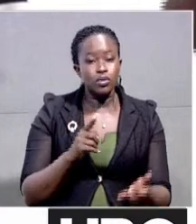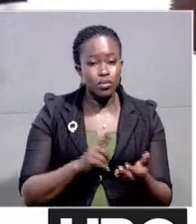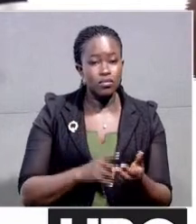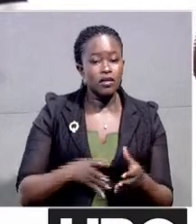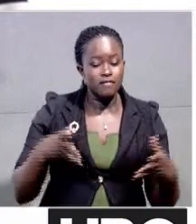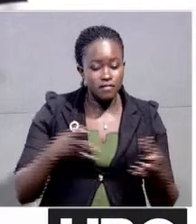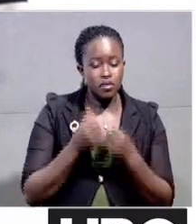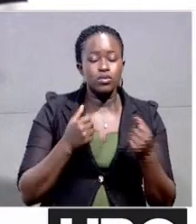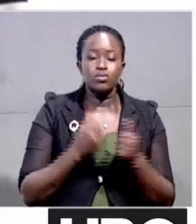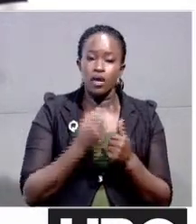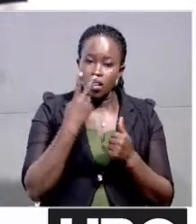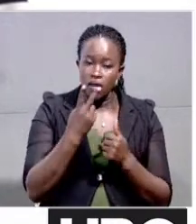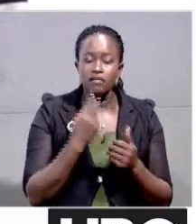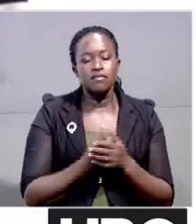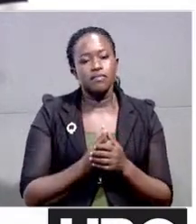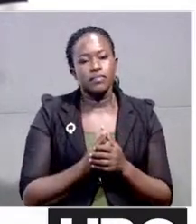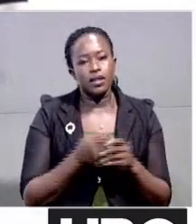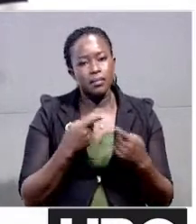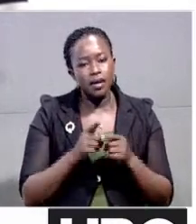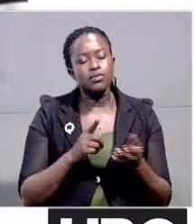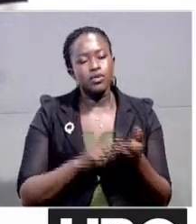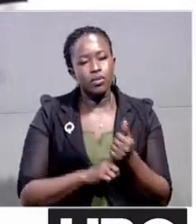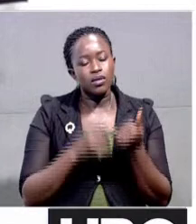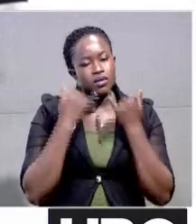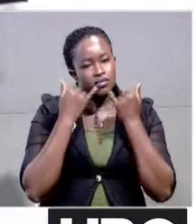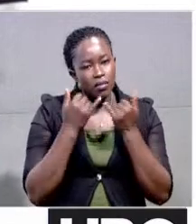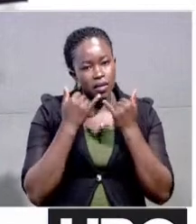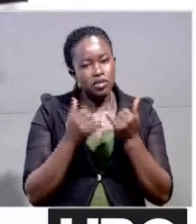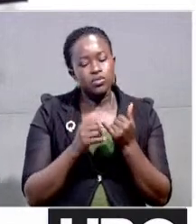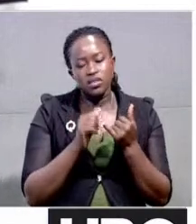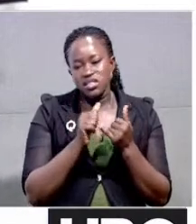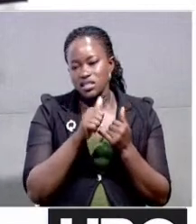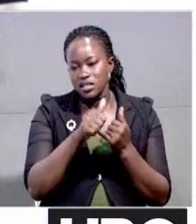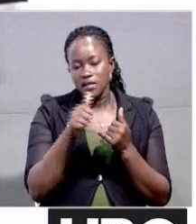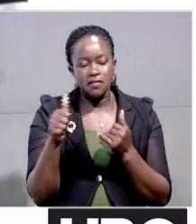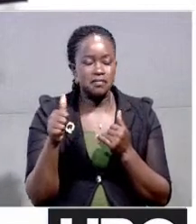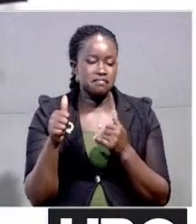the intelligence we had is they sleep and then